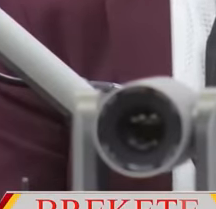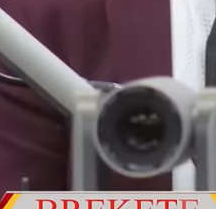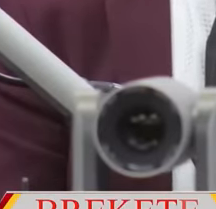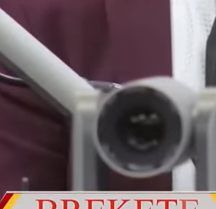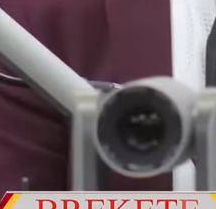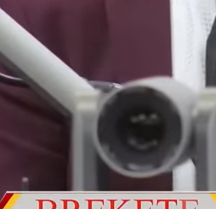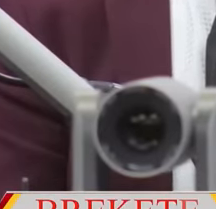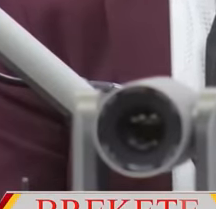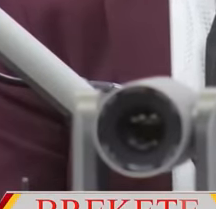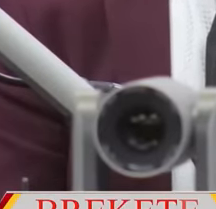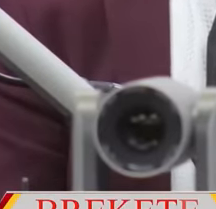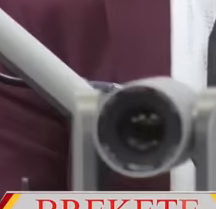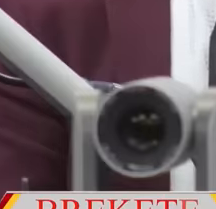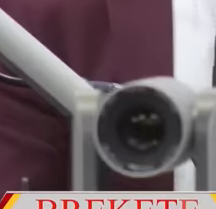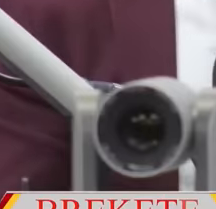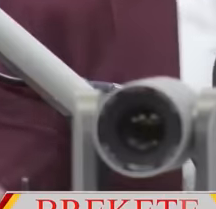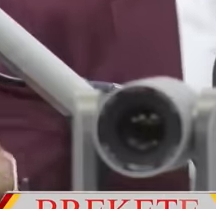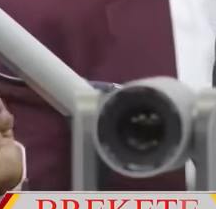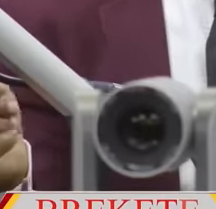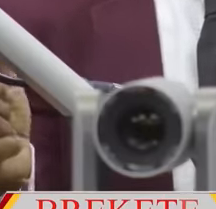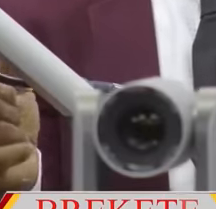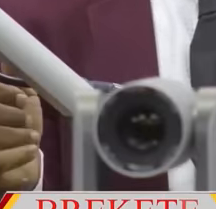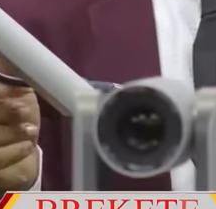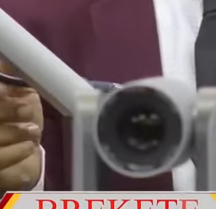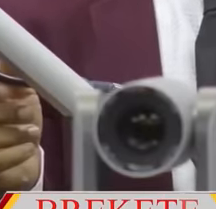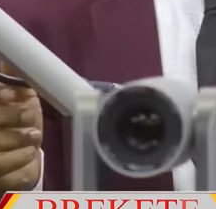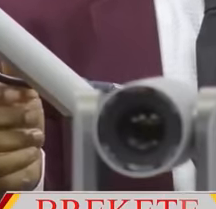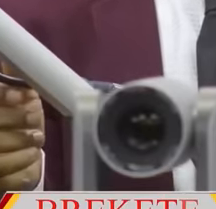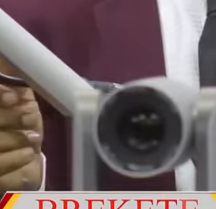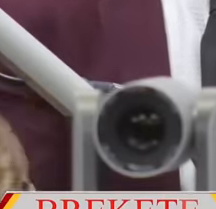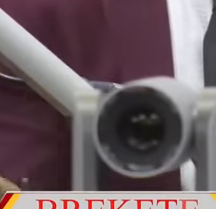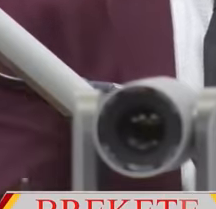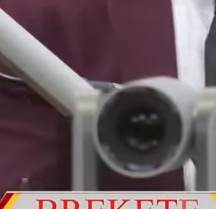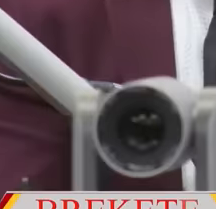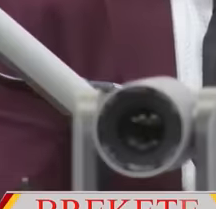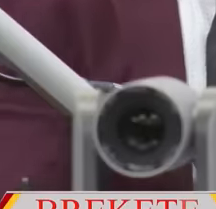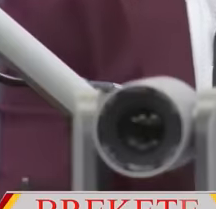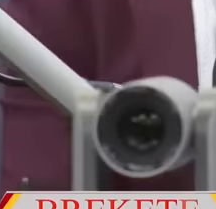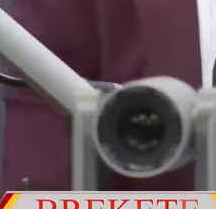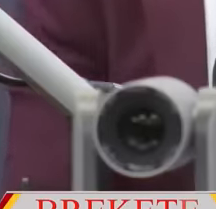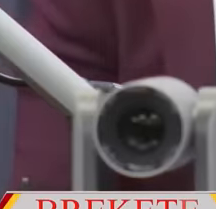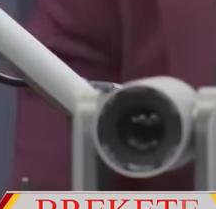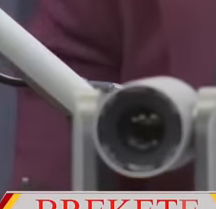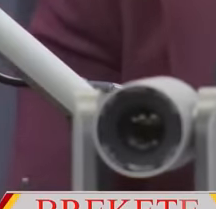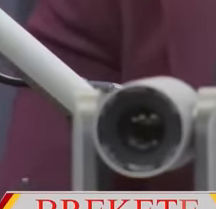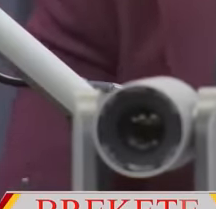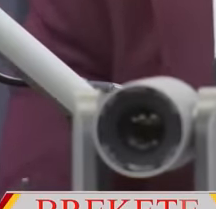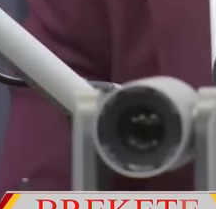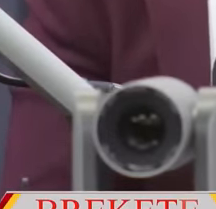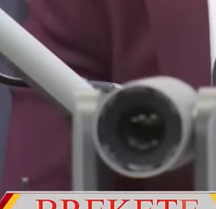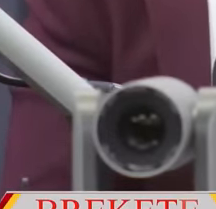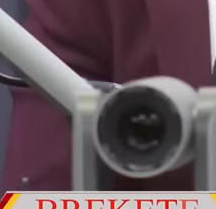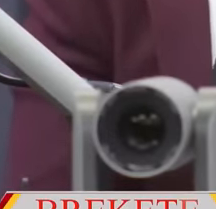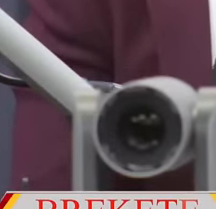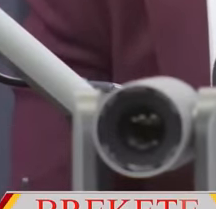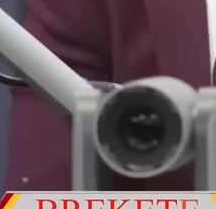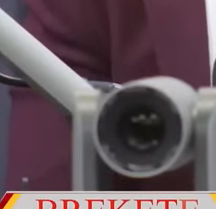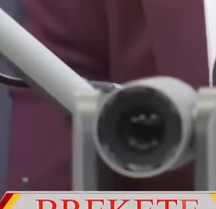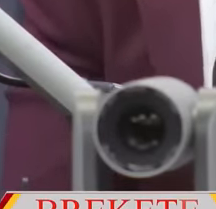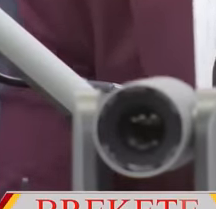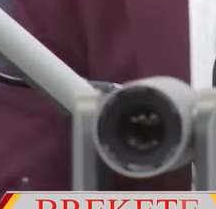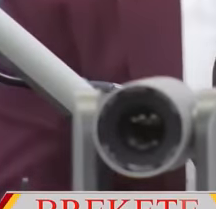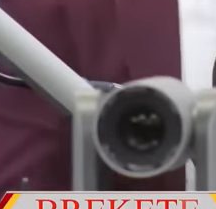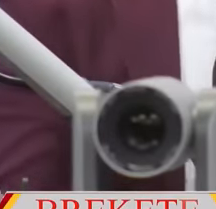come they ask who permit you to even do food talk less you go take the soup in contact and say na me that is the